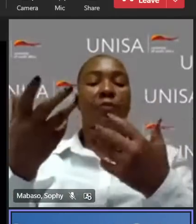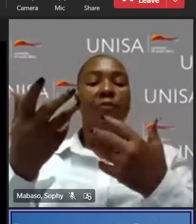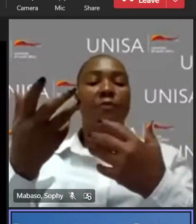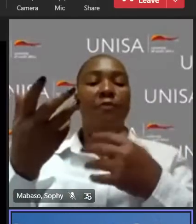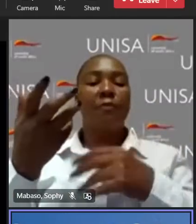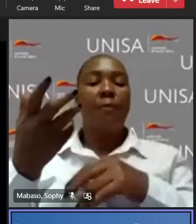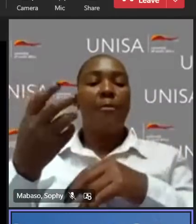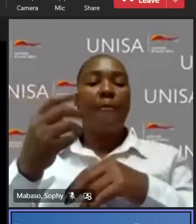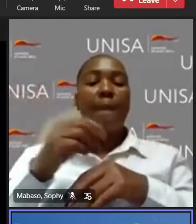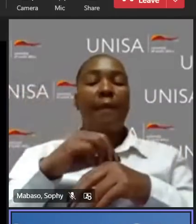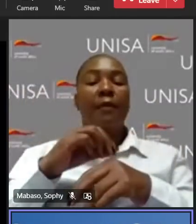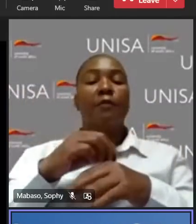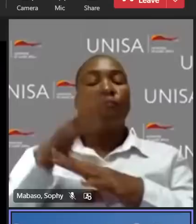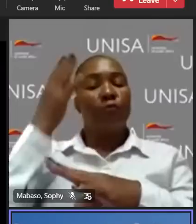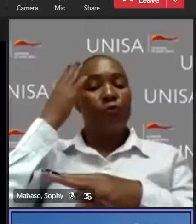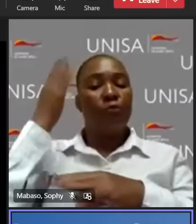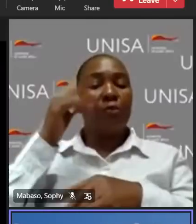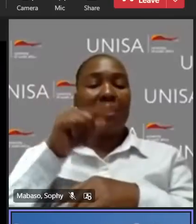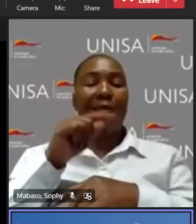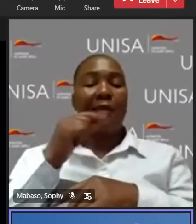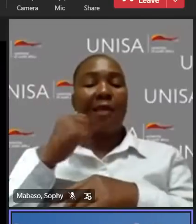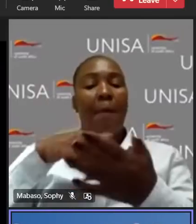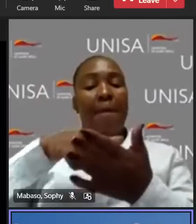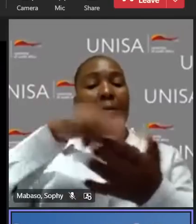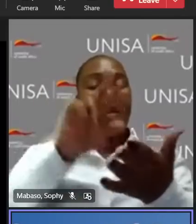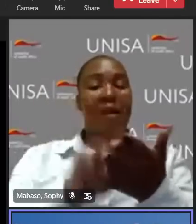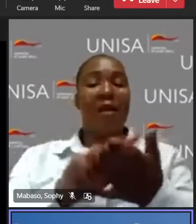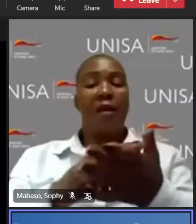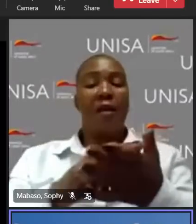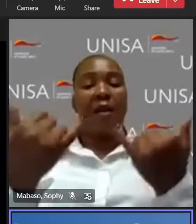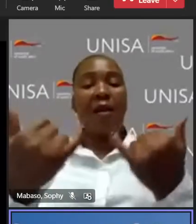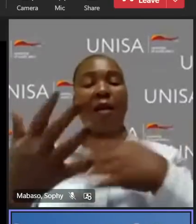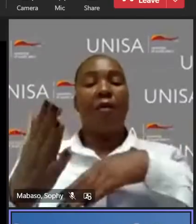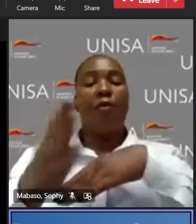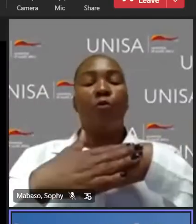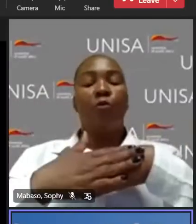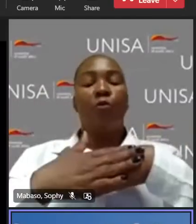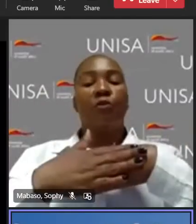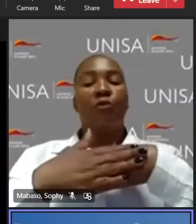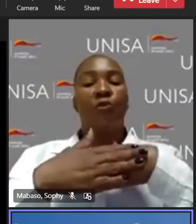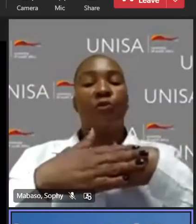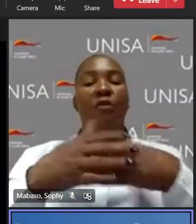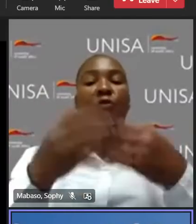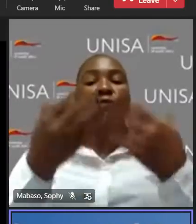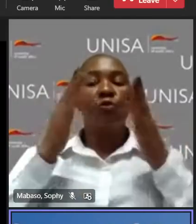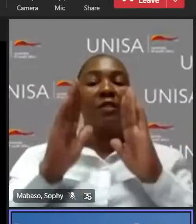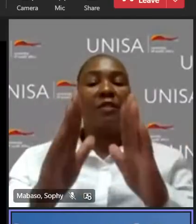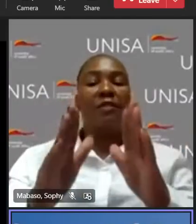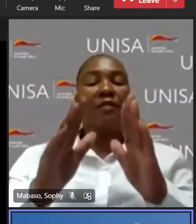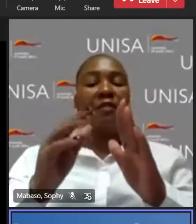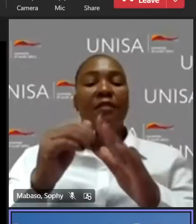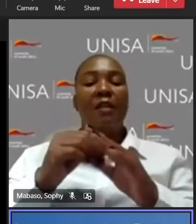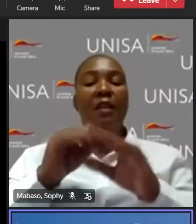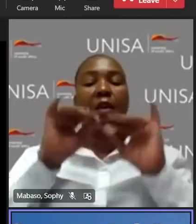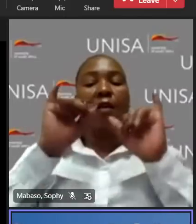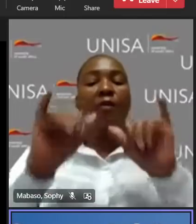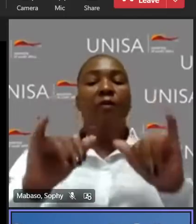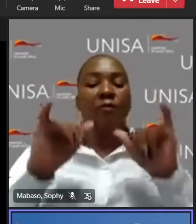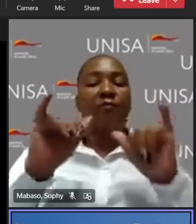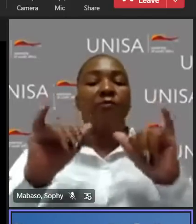it is noted that the applications are now closed. Students are waiting